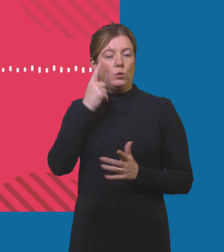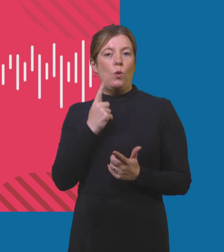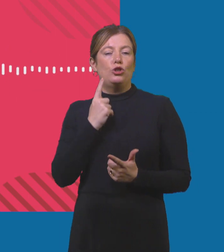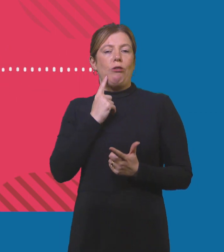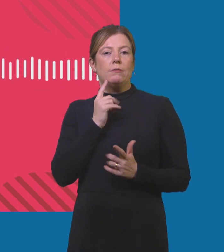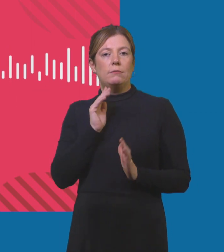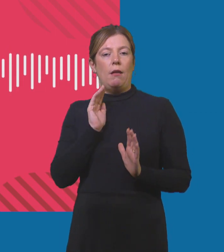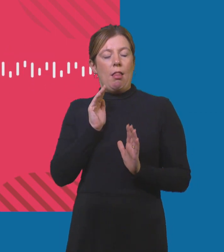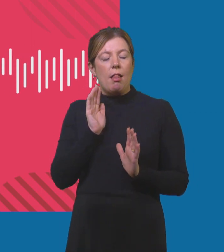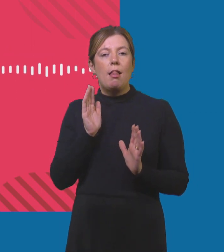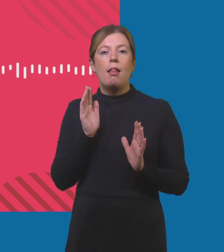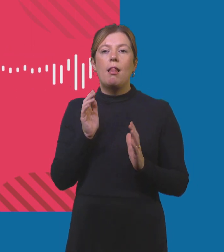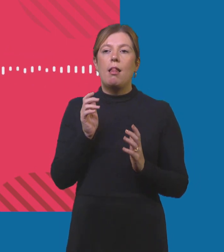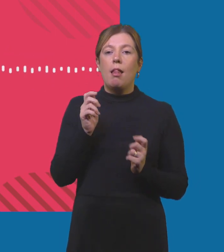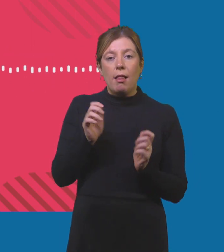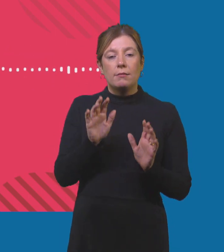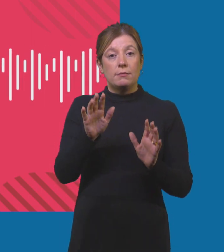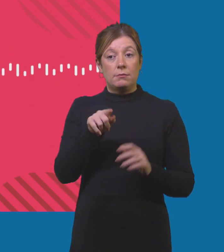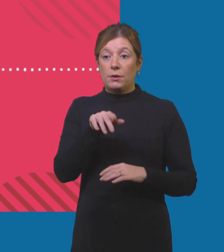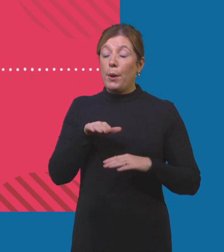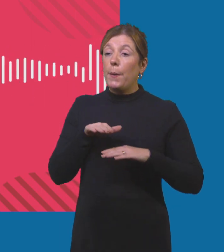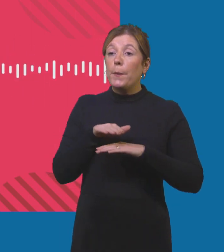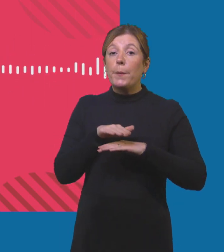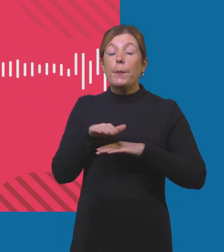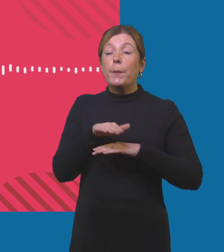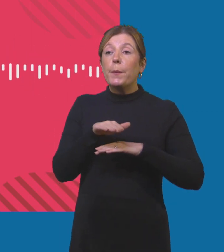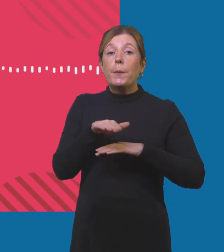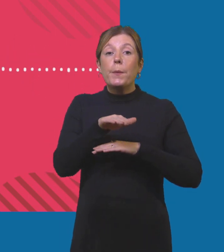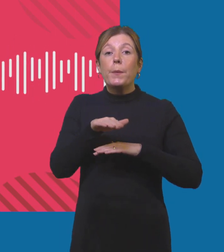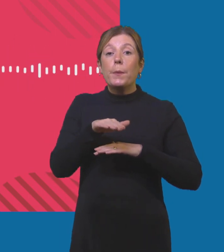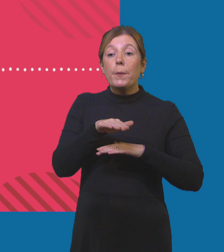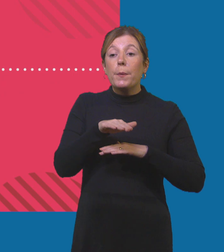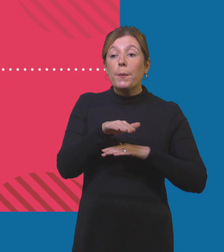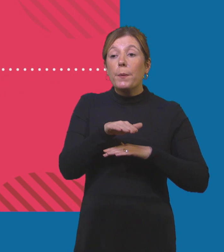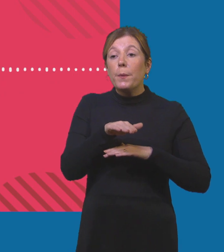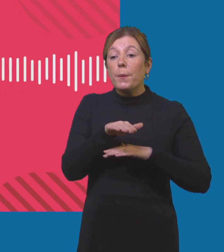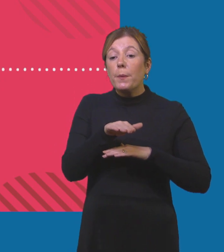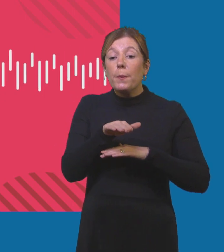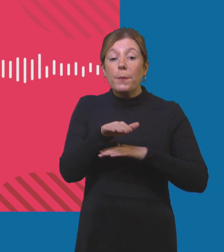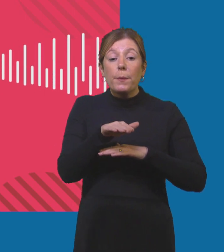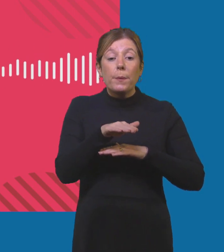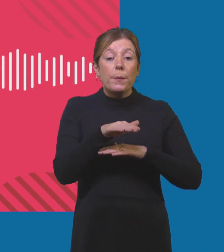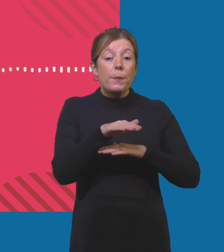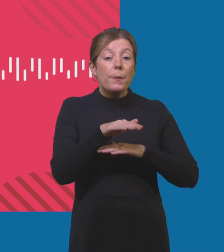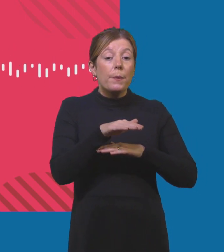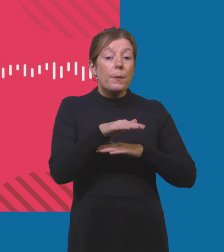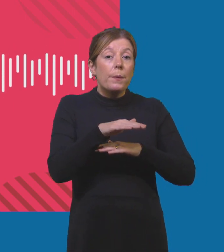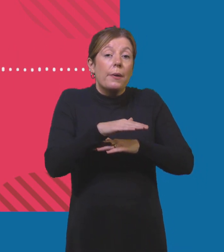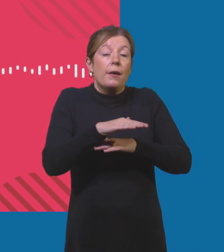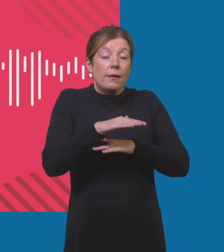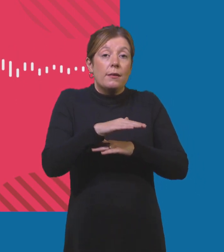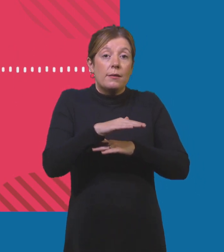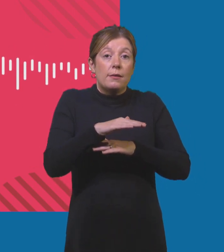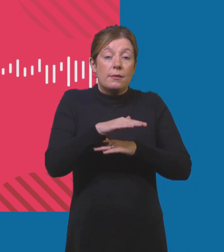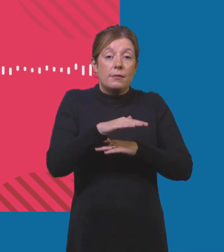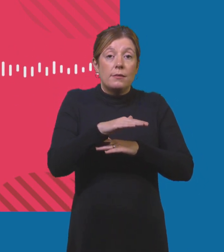cars. Okay. So if, for example, your car sort of points, as if it starts pointing to the left, so the back of the car is sliding out to the right and the front of the